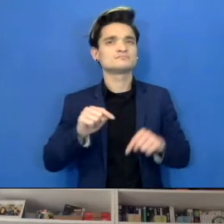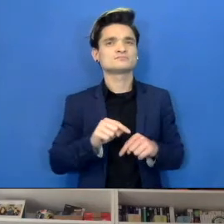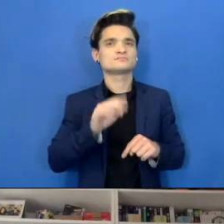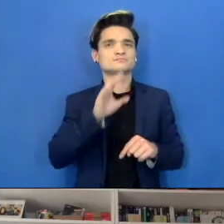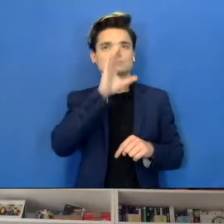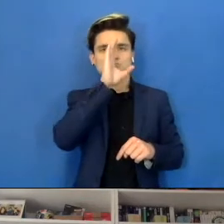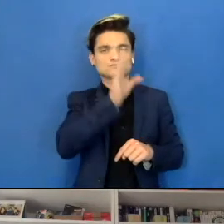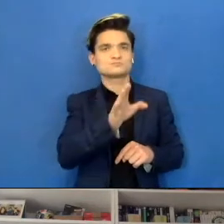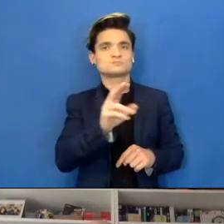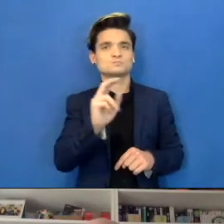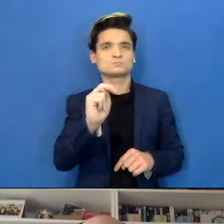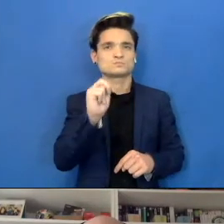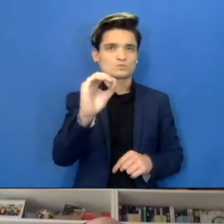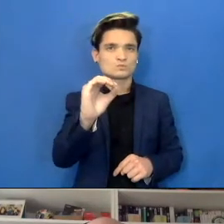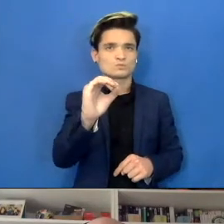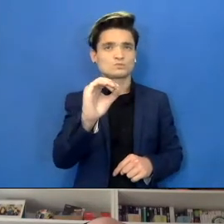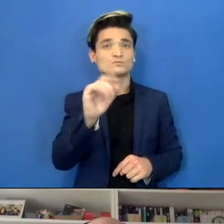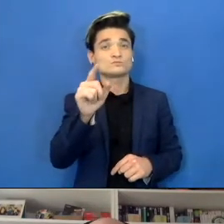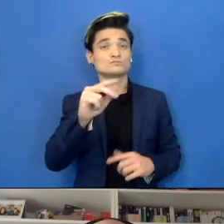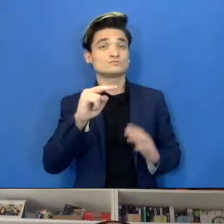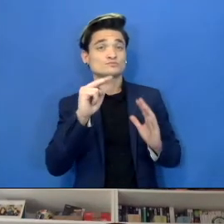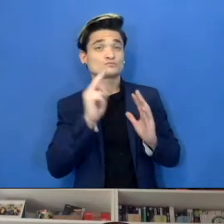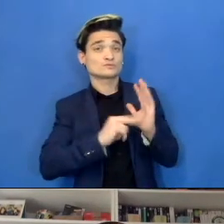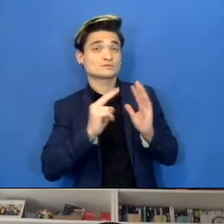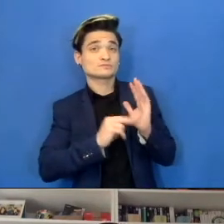dynamics if you want to. There's an excellent book.